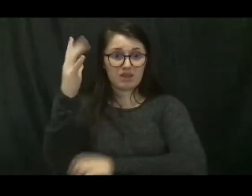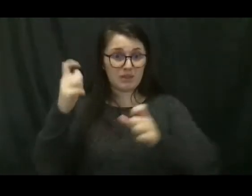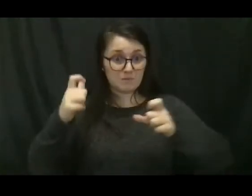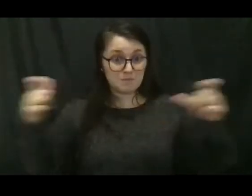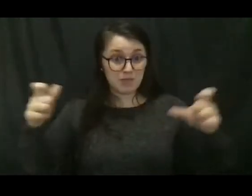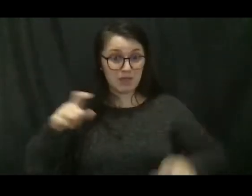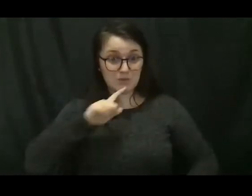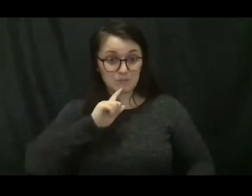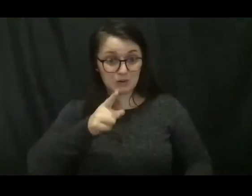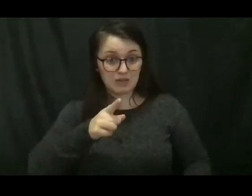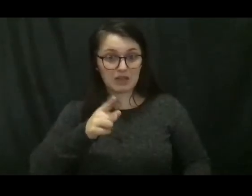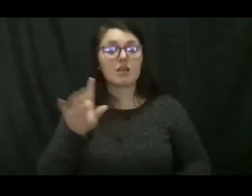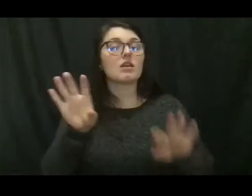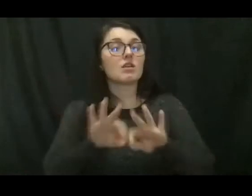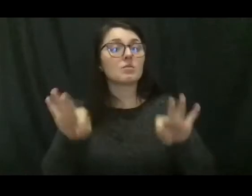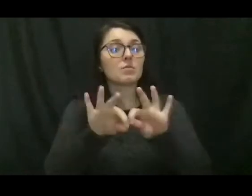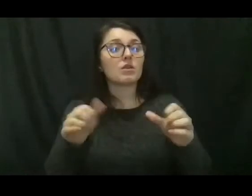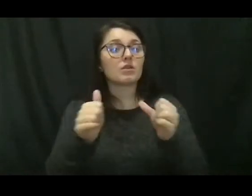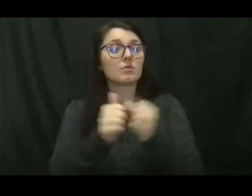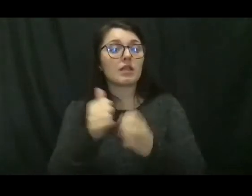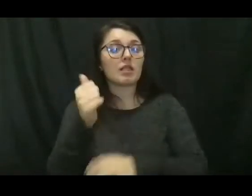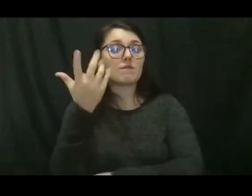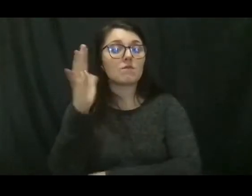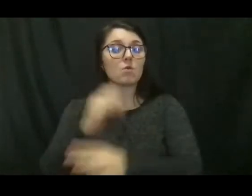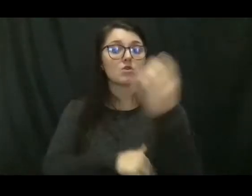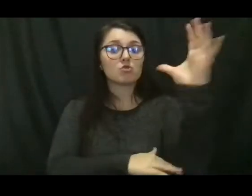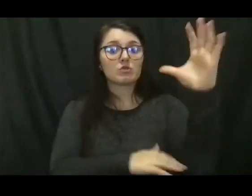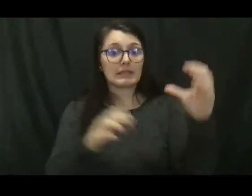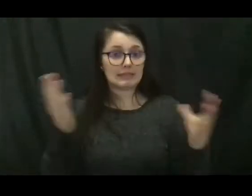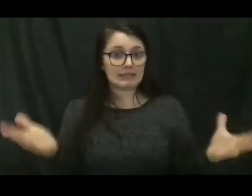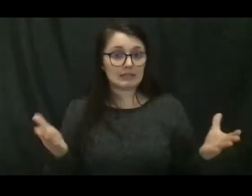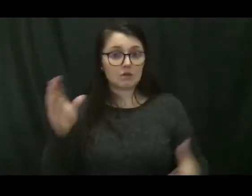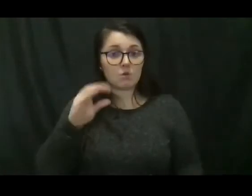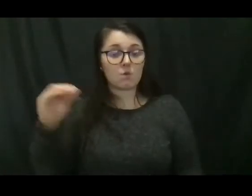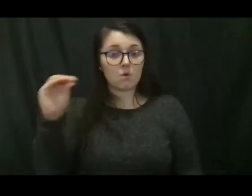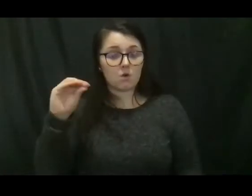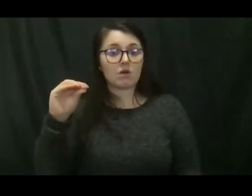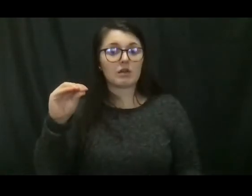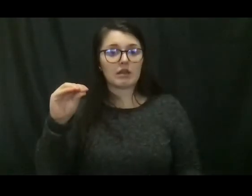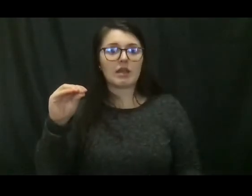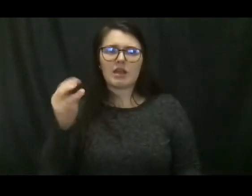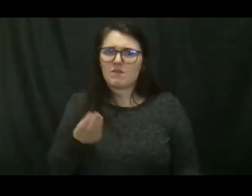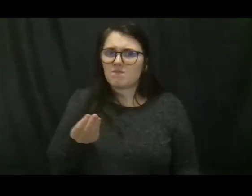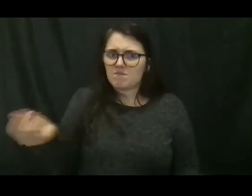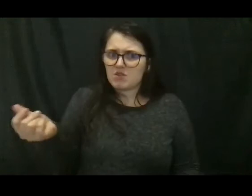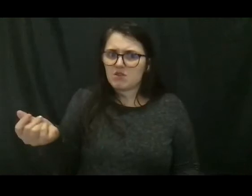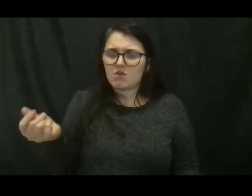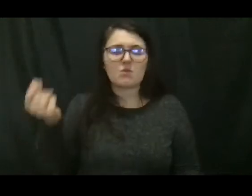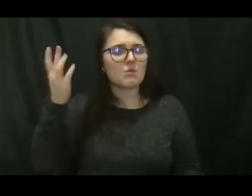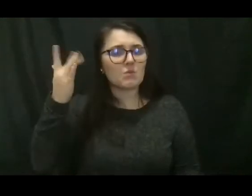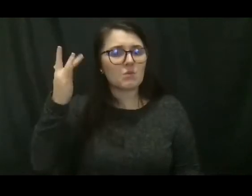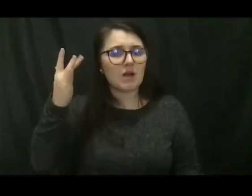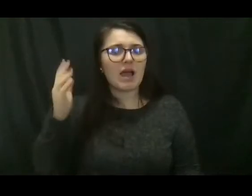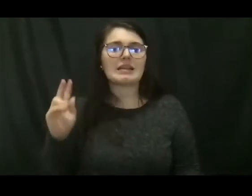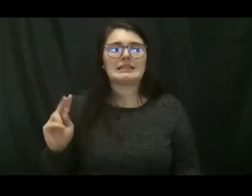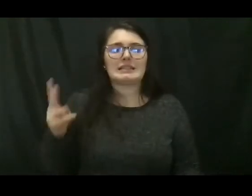that with forestry in Oregon, a lot of our larger trees like this are, they're few and far between now. We're in a second growth in a